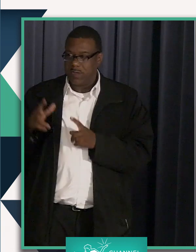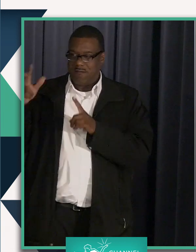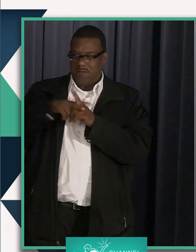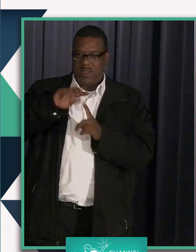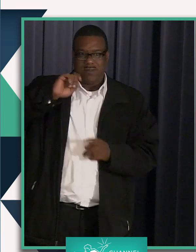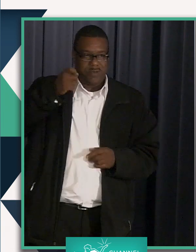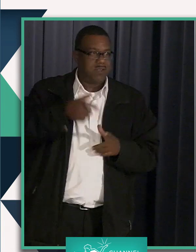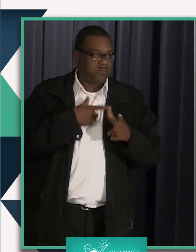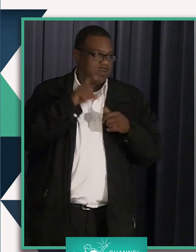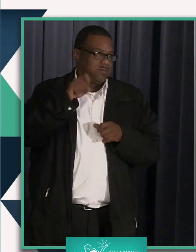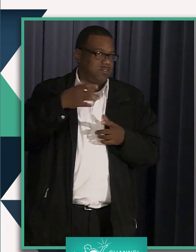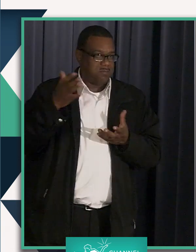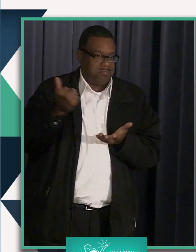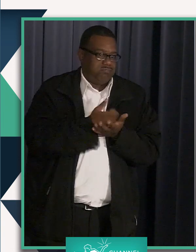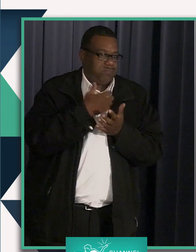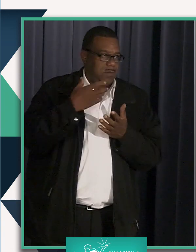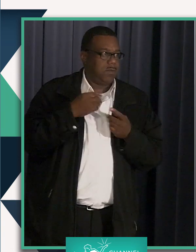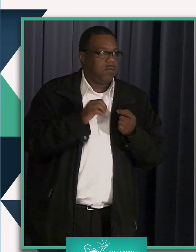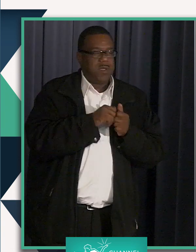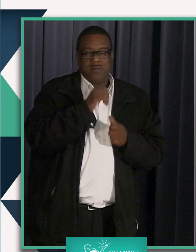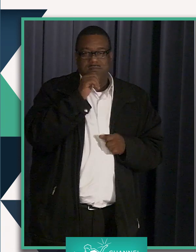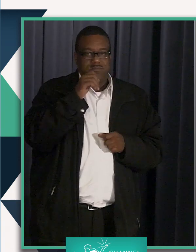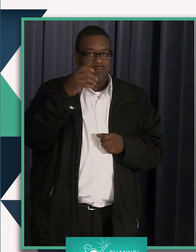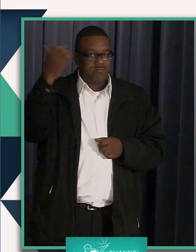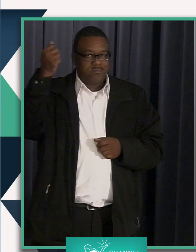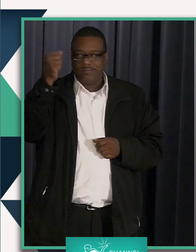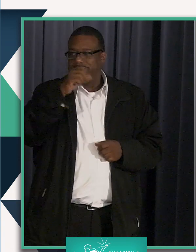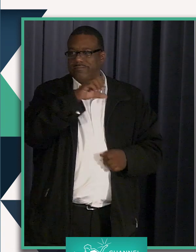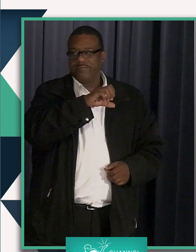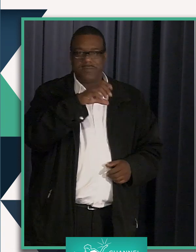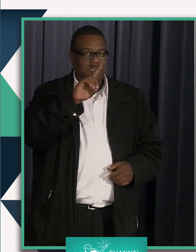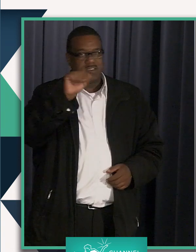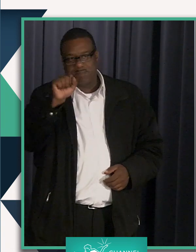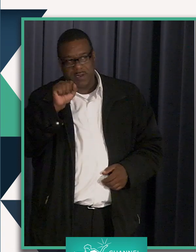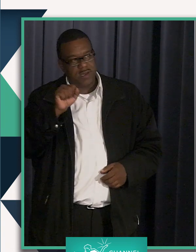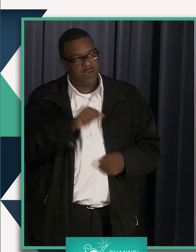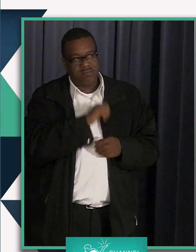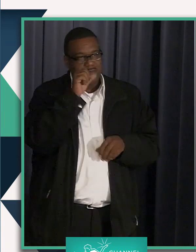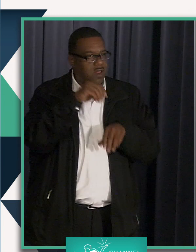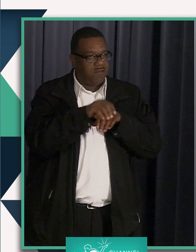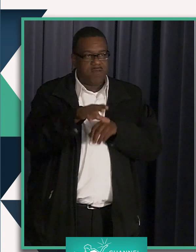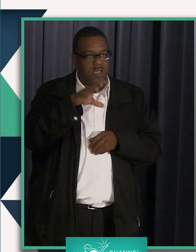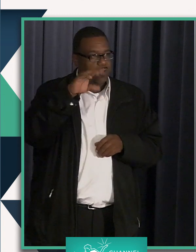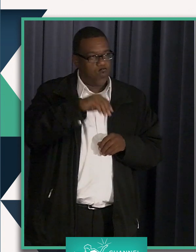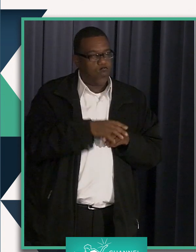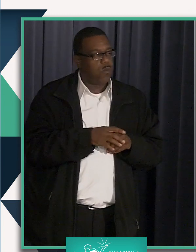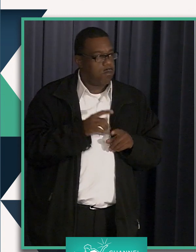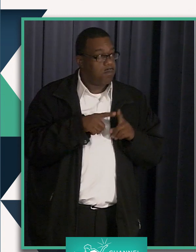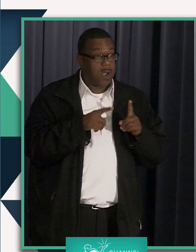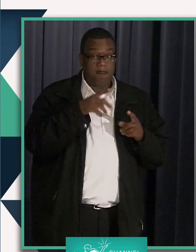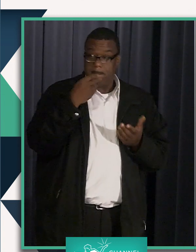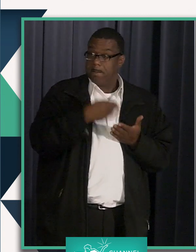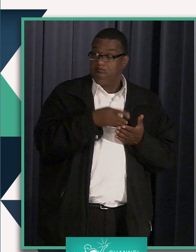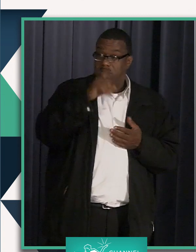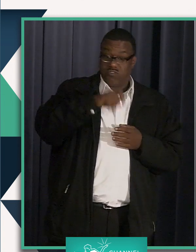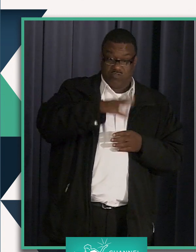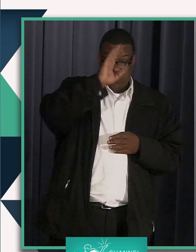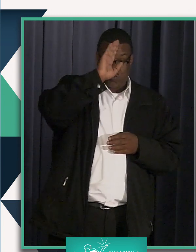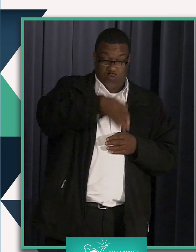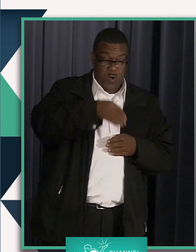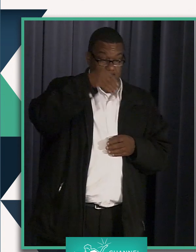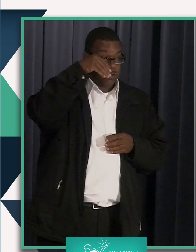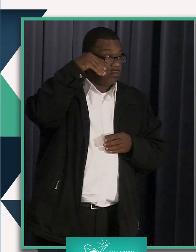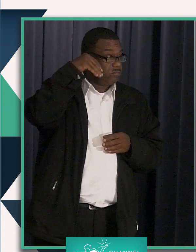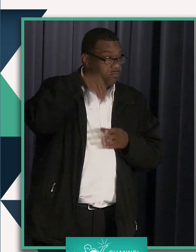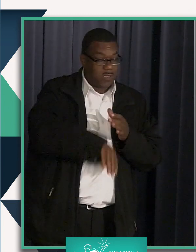get their payments. it won't affect their Social Security, disability, or other payments. They get this also. And that money should be coming directly to the account that